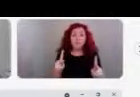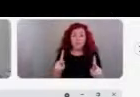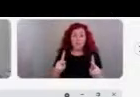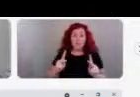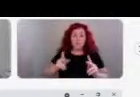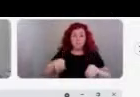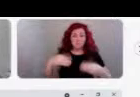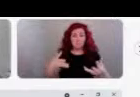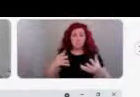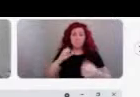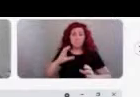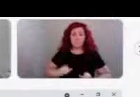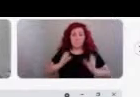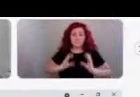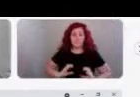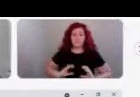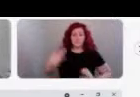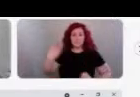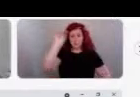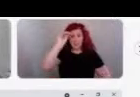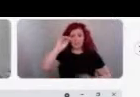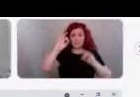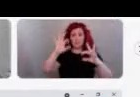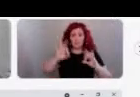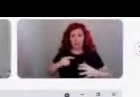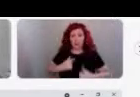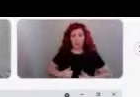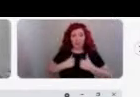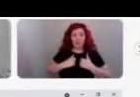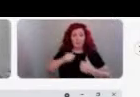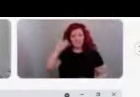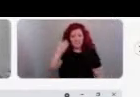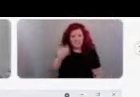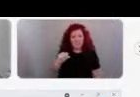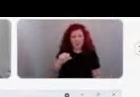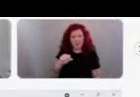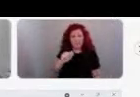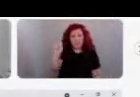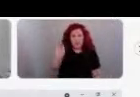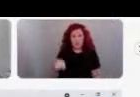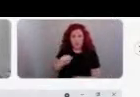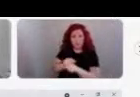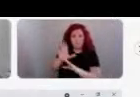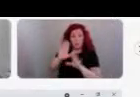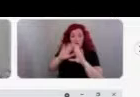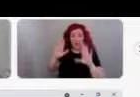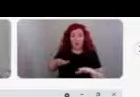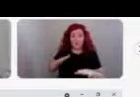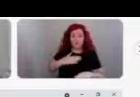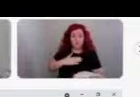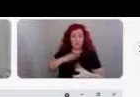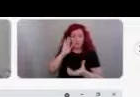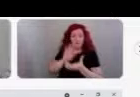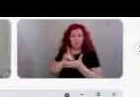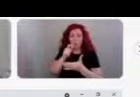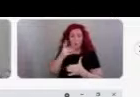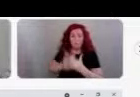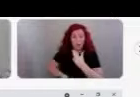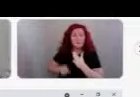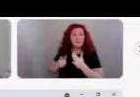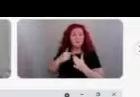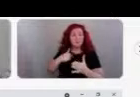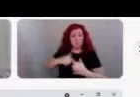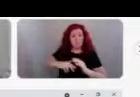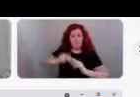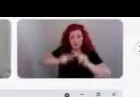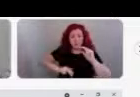give citizen input uh i live in the south end of the tucson mountains in the house that my late husband and i built almost 50 years